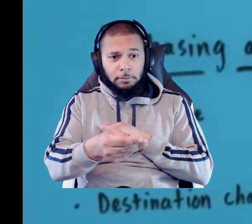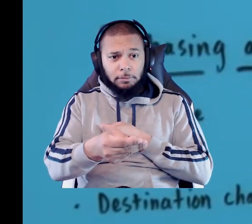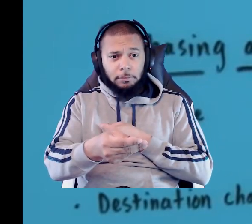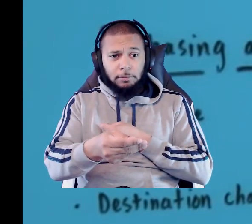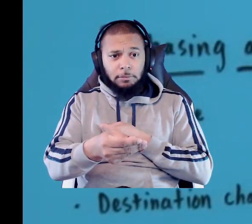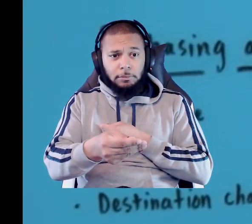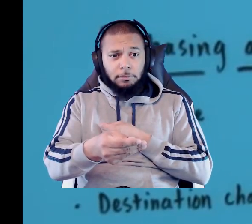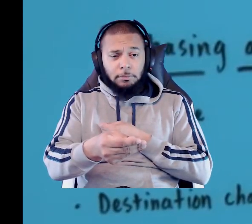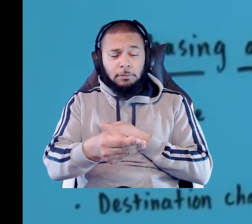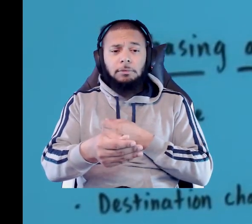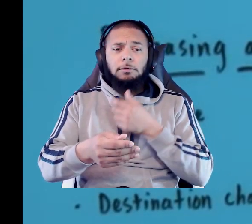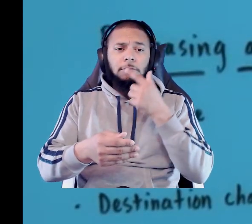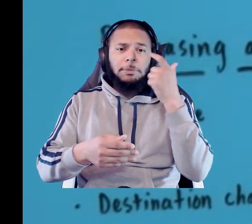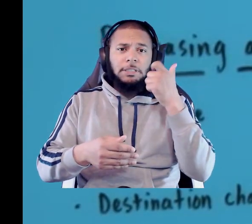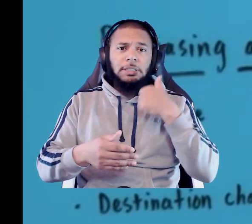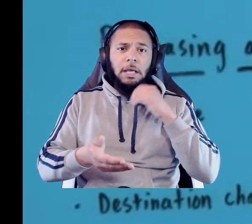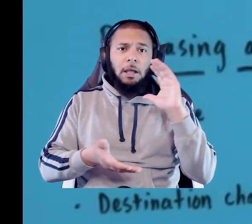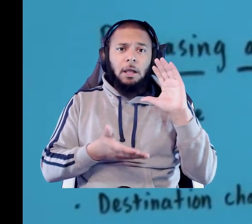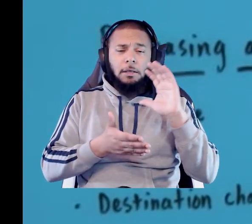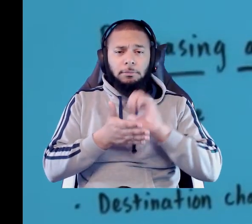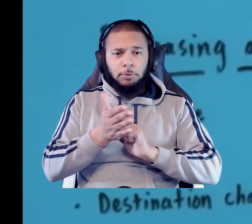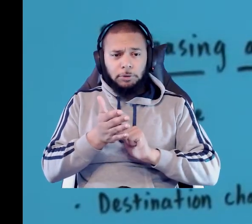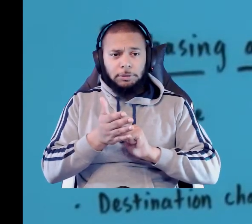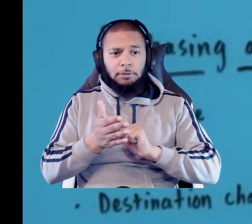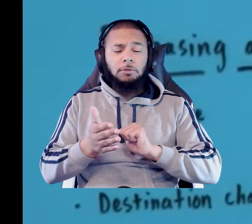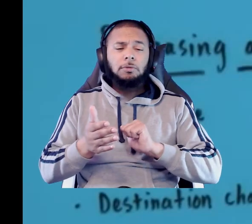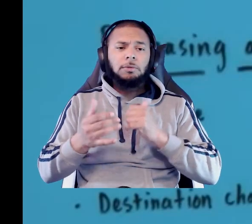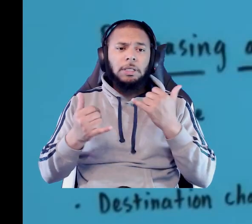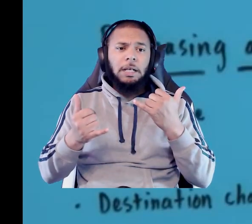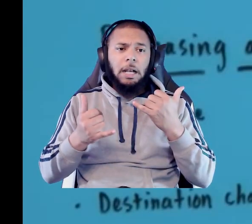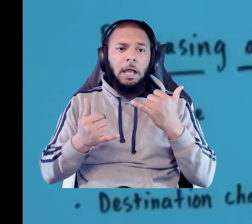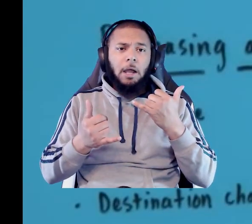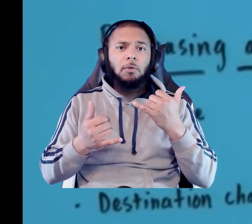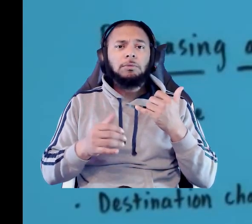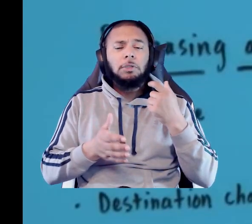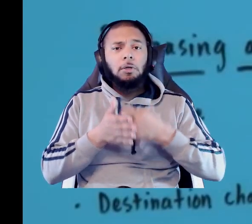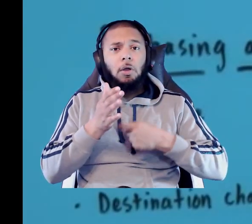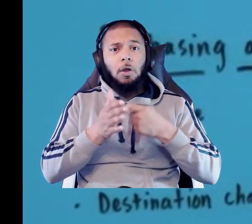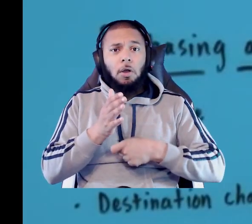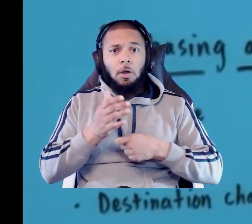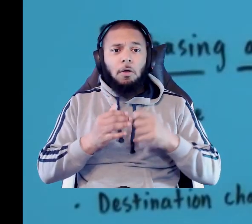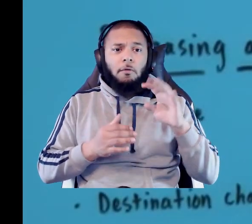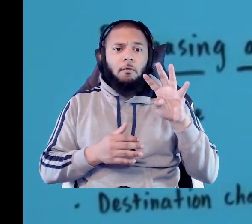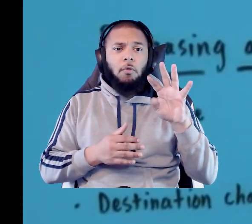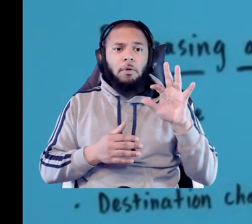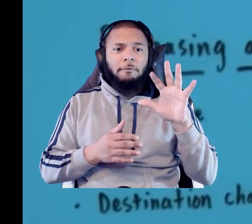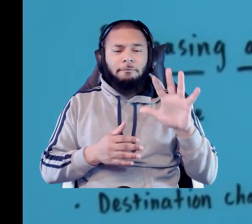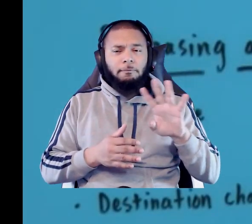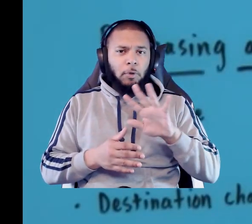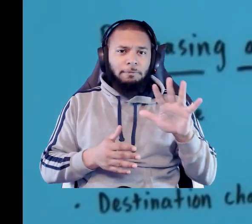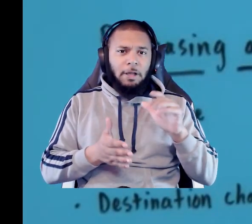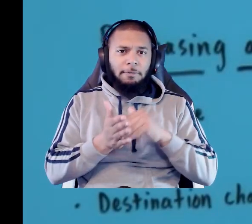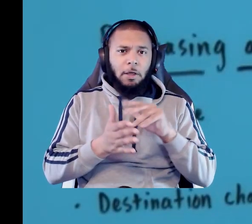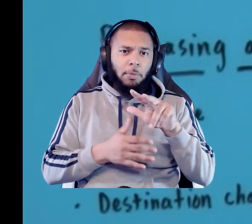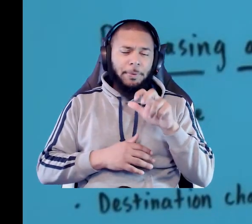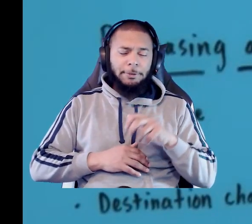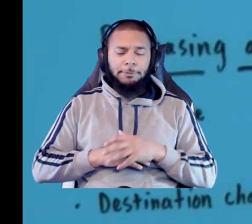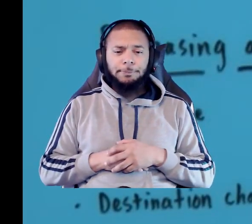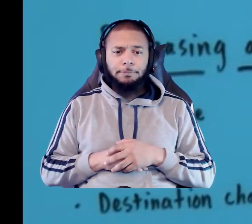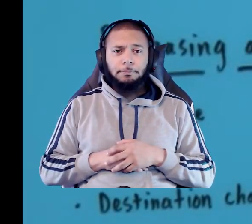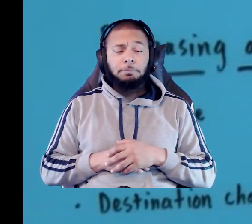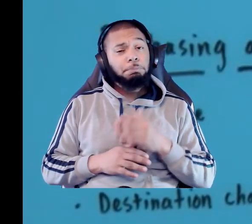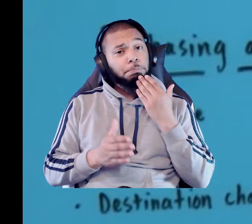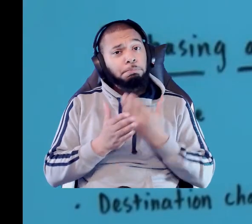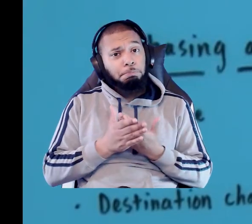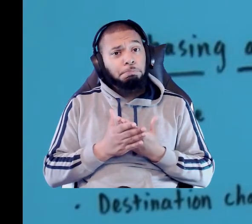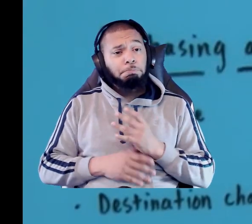the dealer, and I get back down to 45,000. Okay, 300. So that's pretty